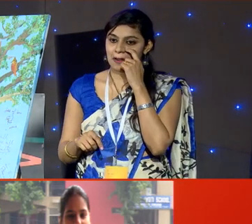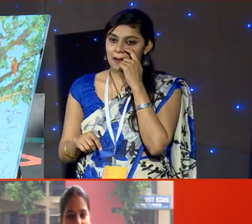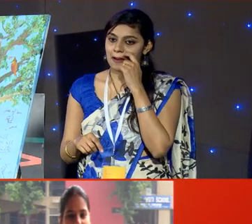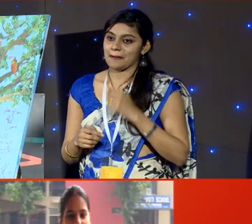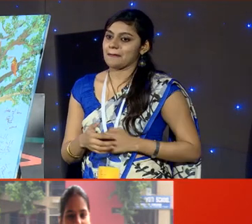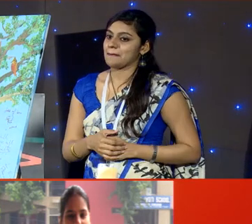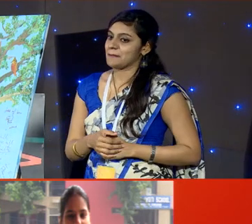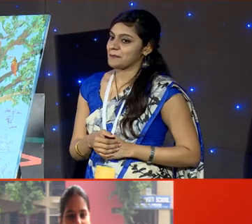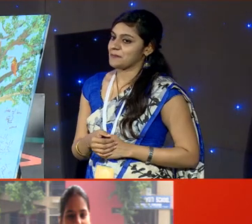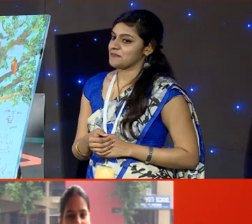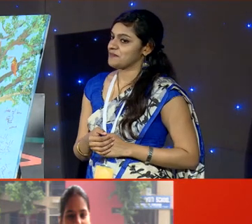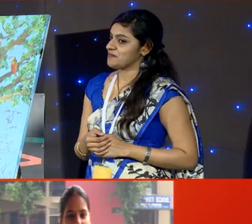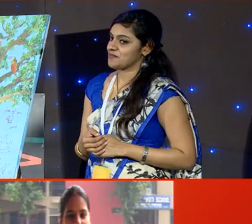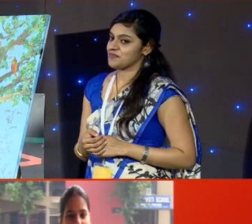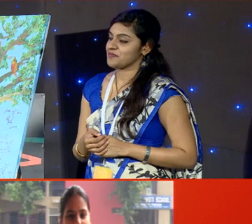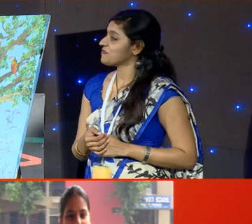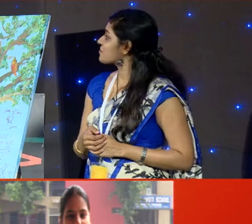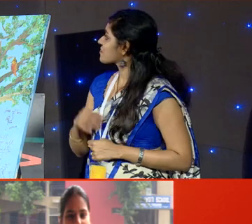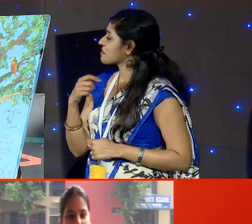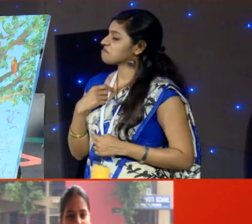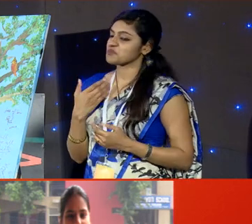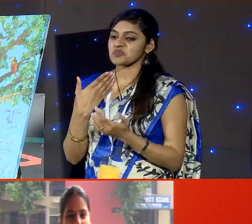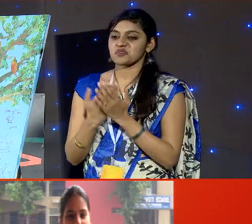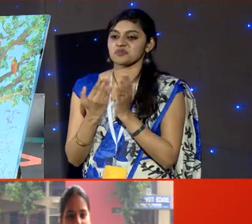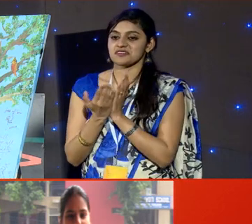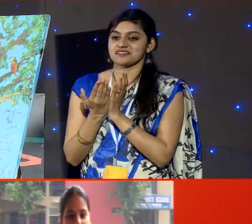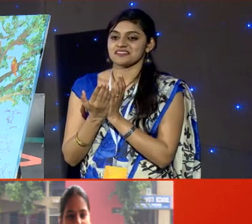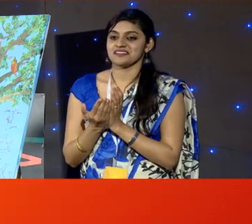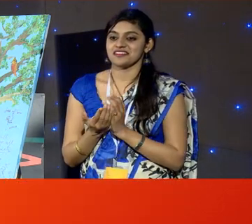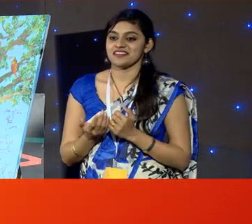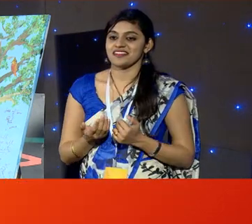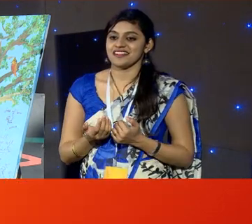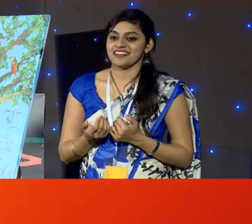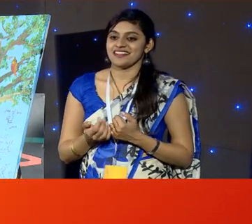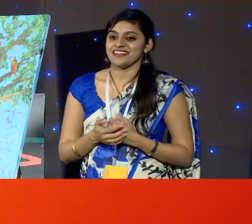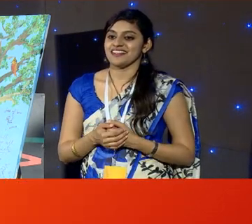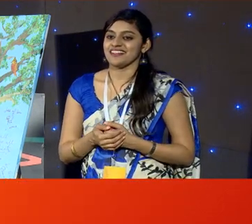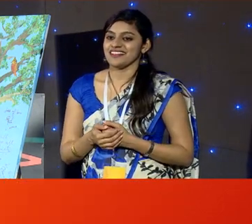really is performing well in academics. Next, please.